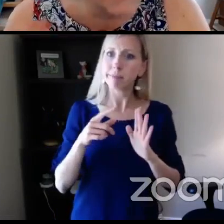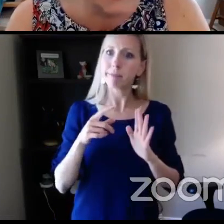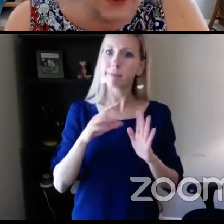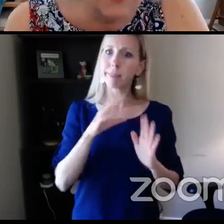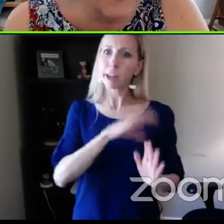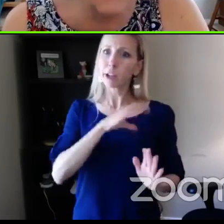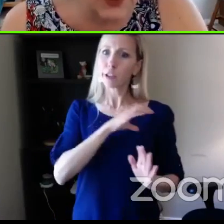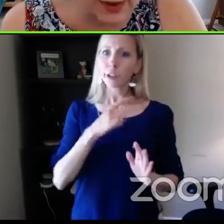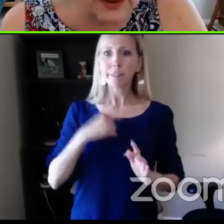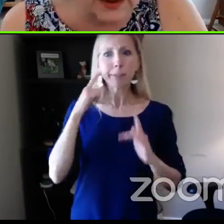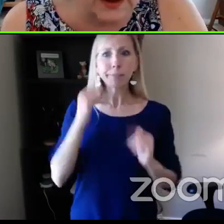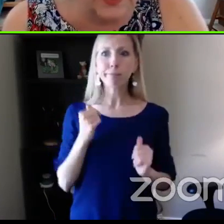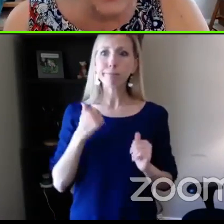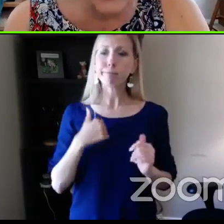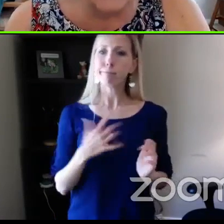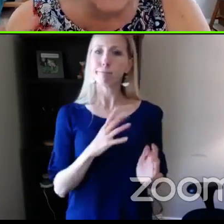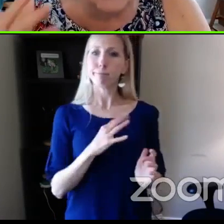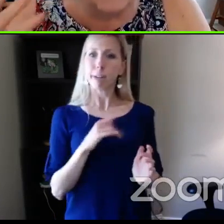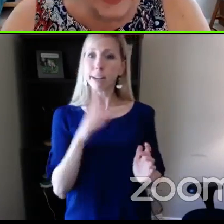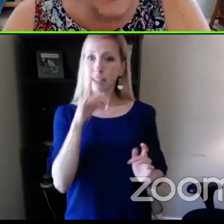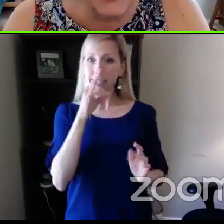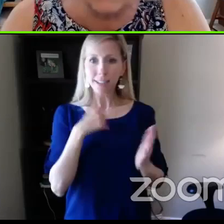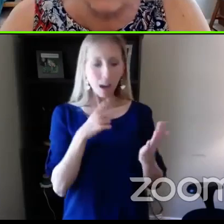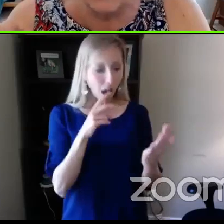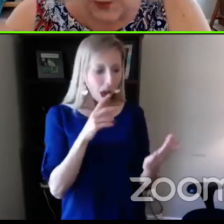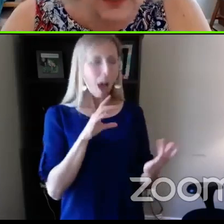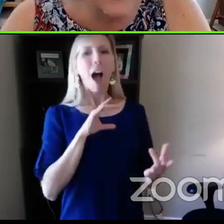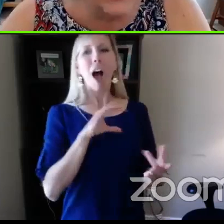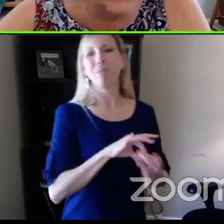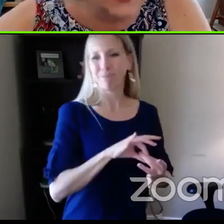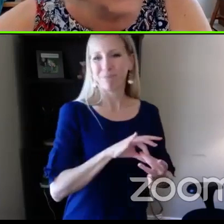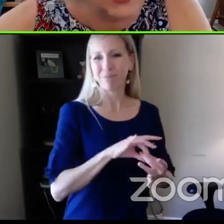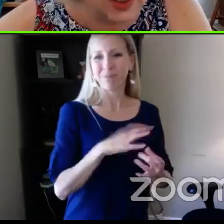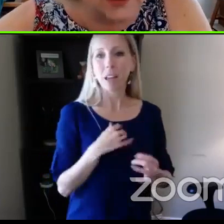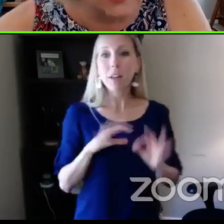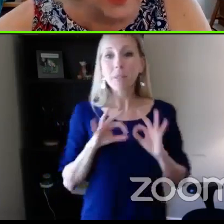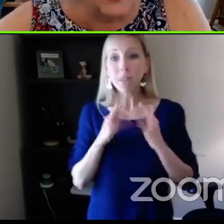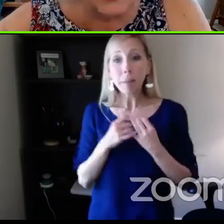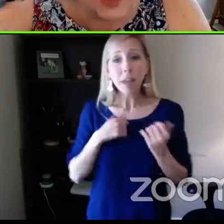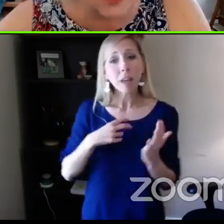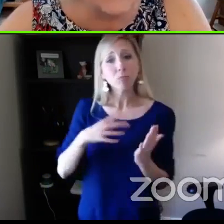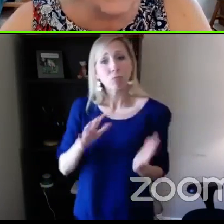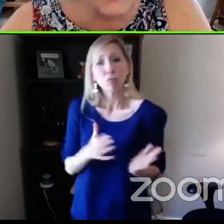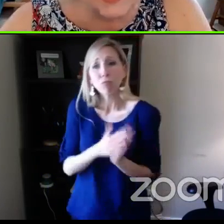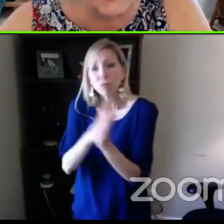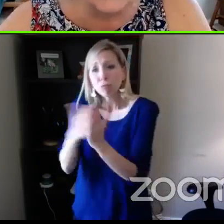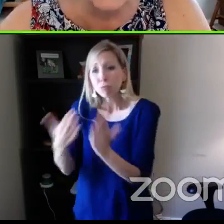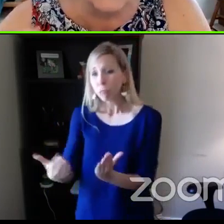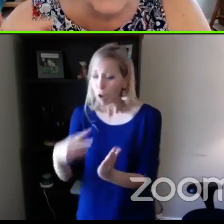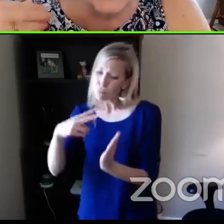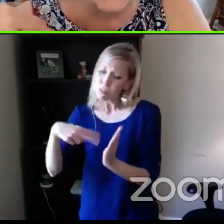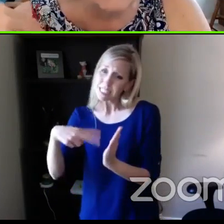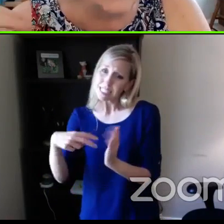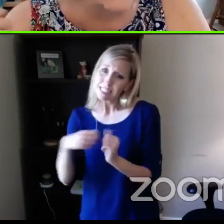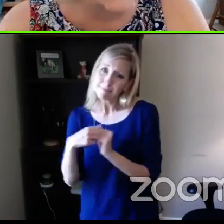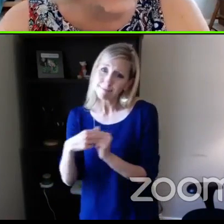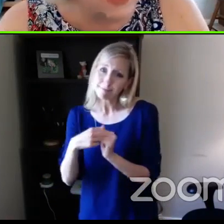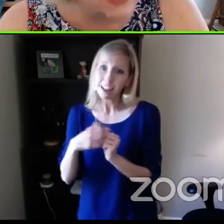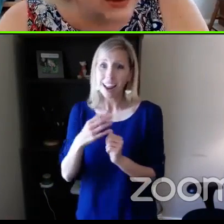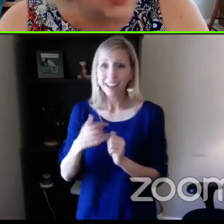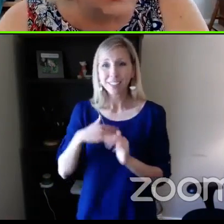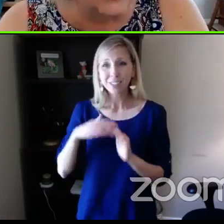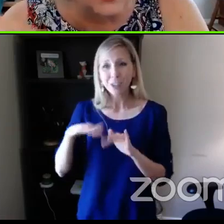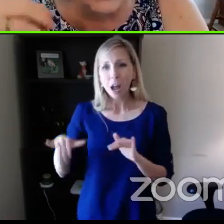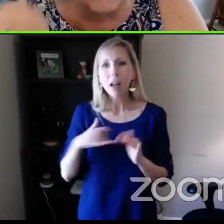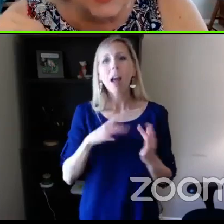themselves in print mm-hmm. and the family can read the book to the child and have it be something that they can